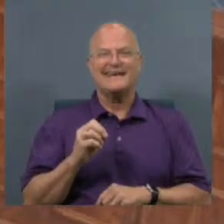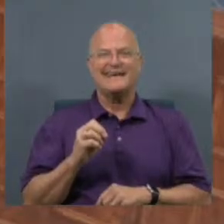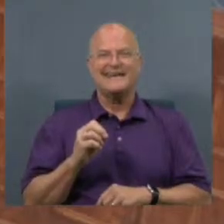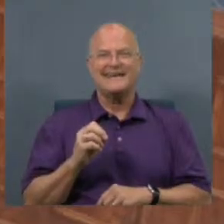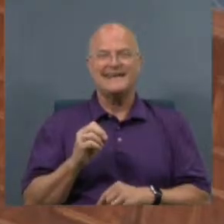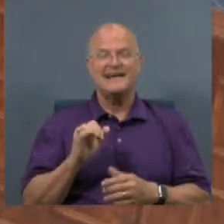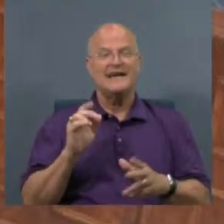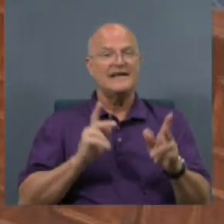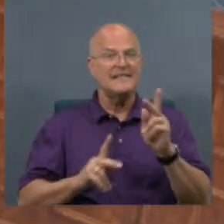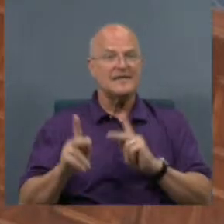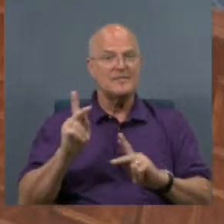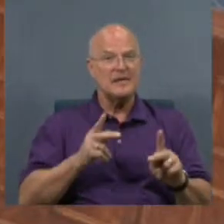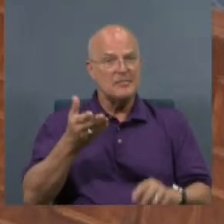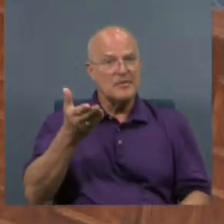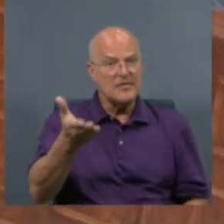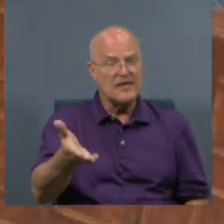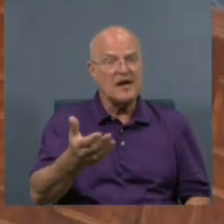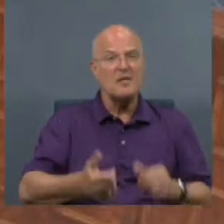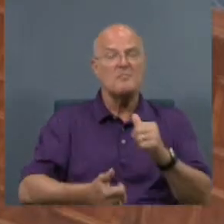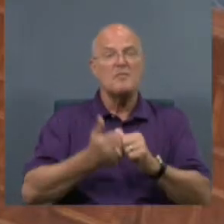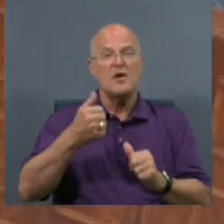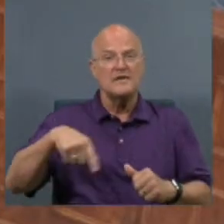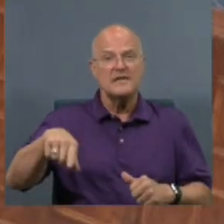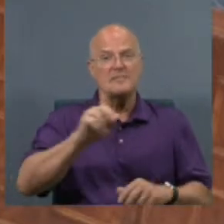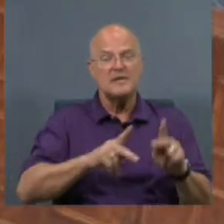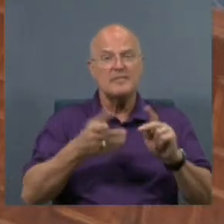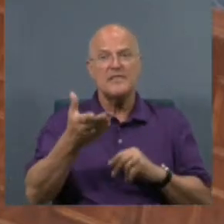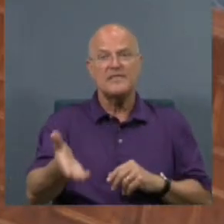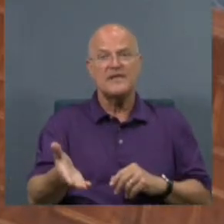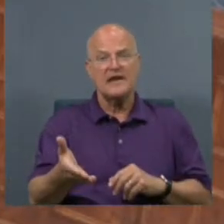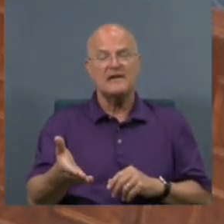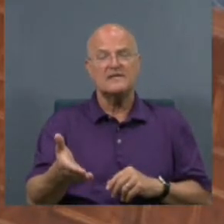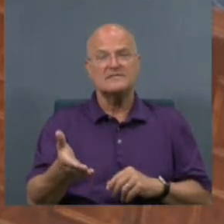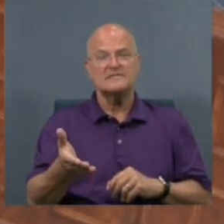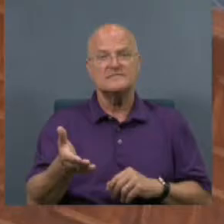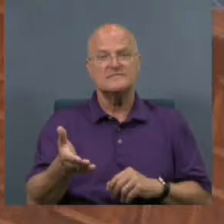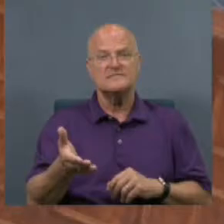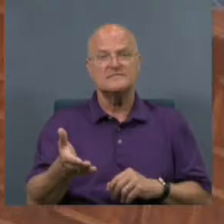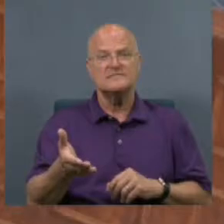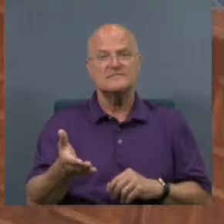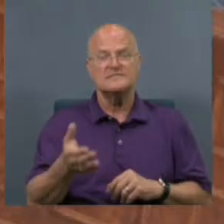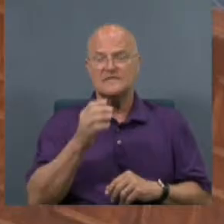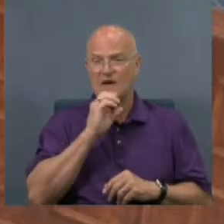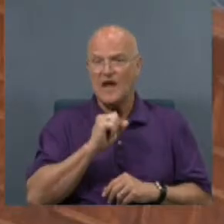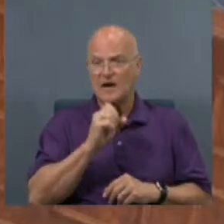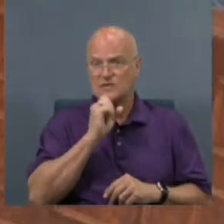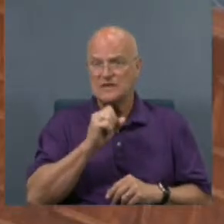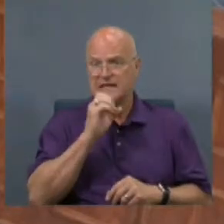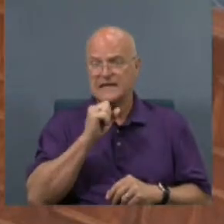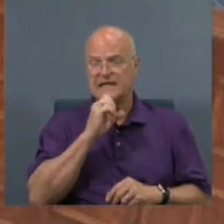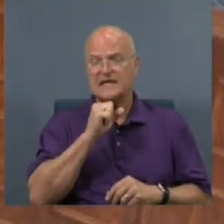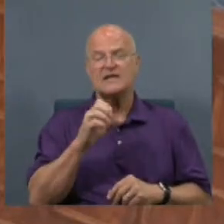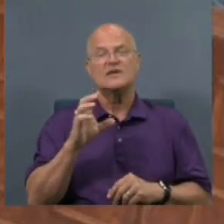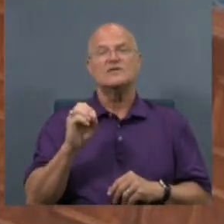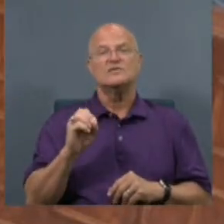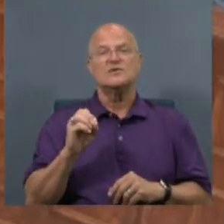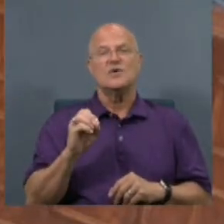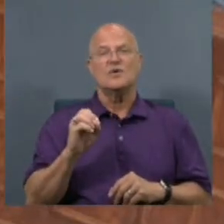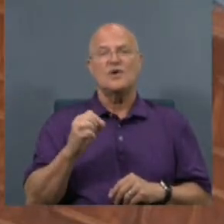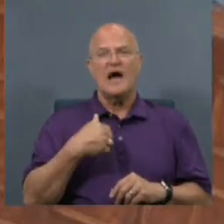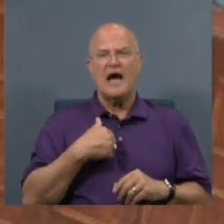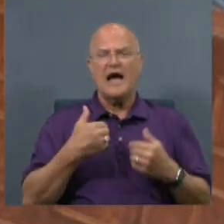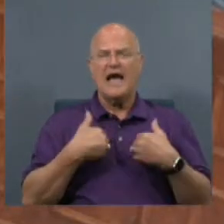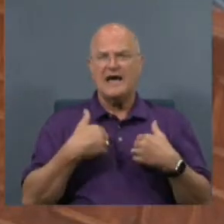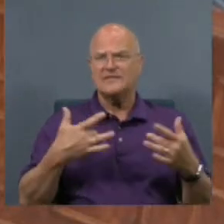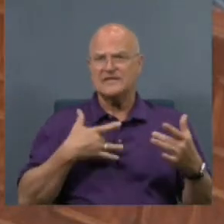And the people there, the majority of them are, they're pretty, they're elderly. And so I